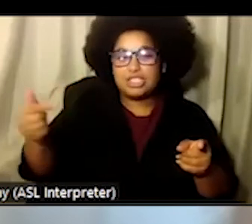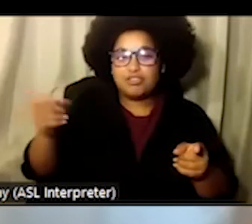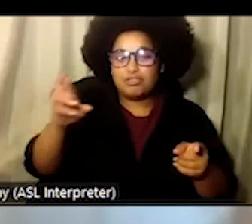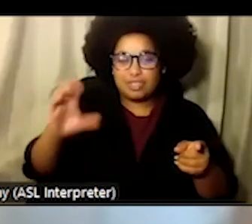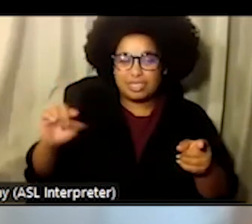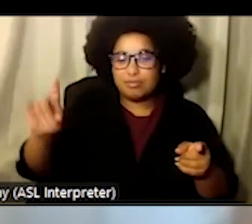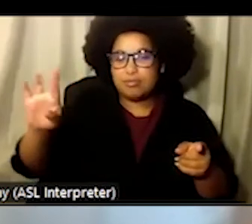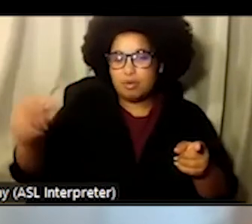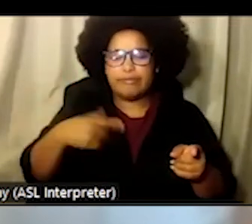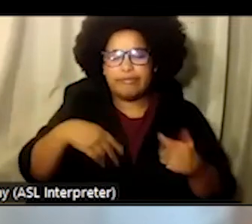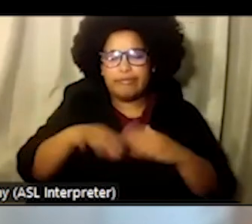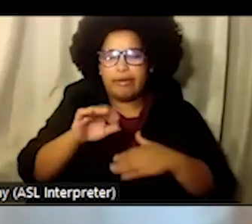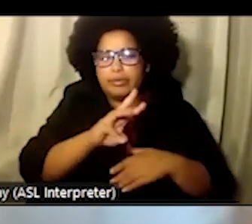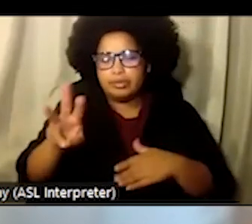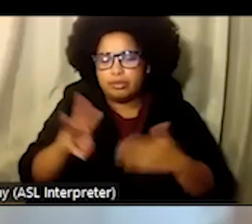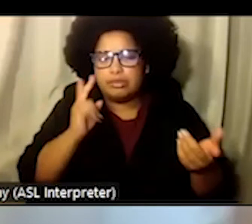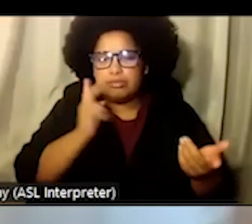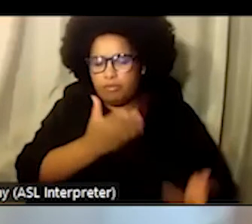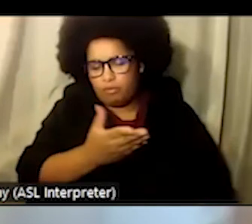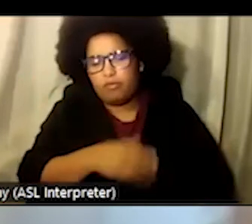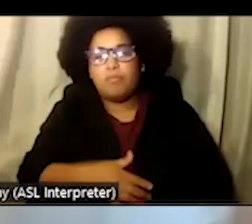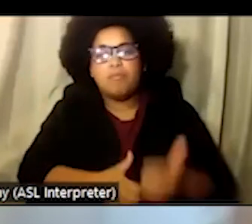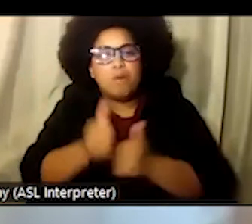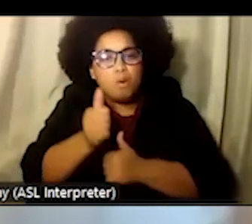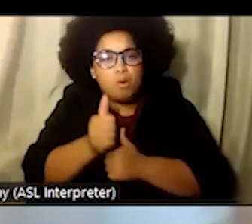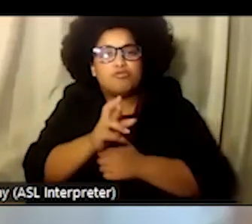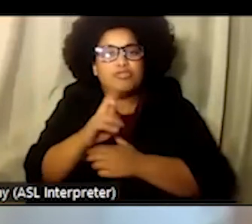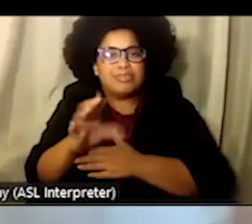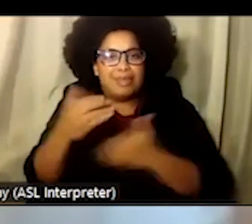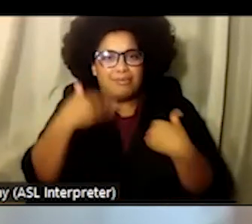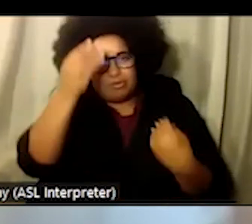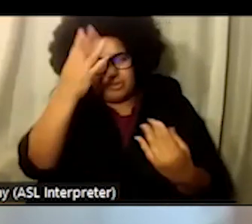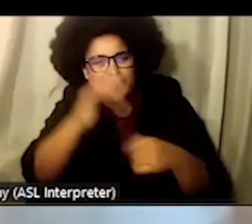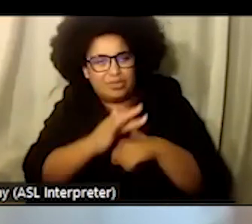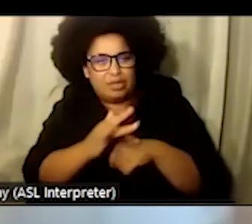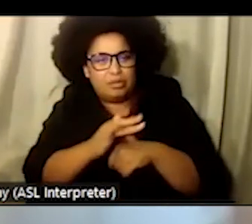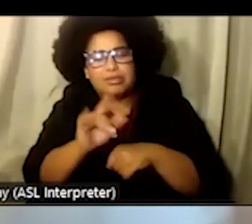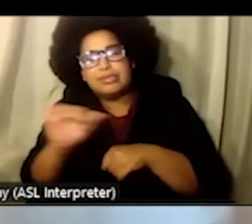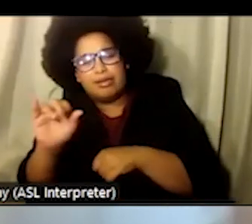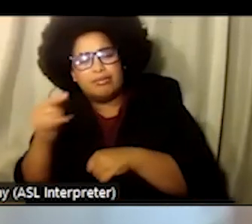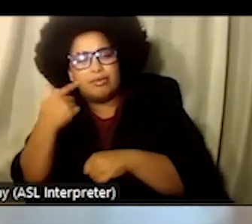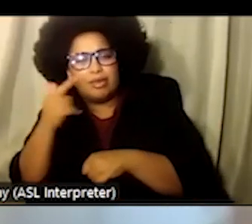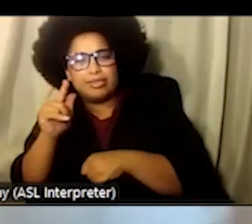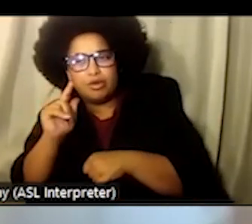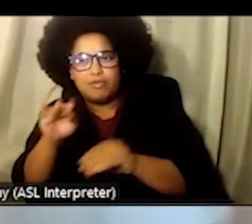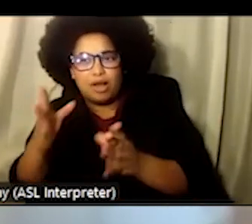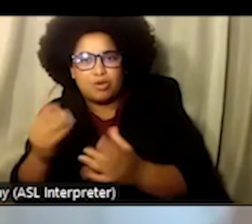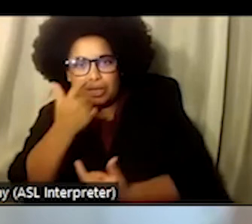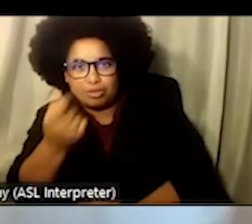information is on our website. Most regional centers have similar information on their website for interested service providers. So